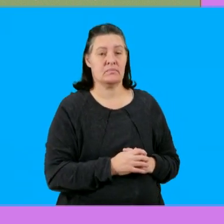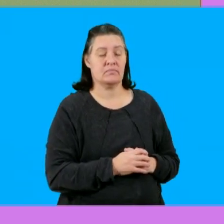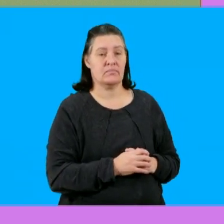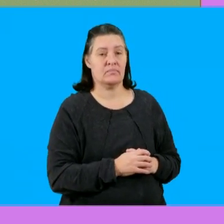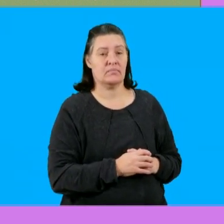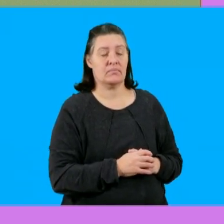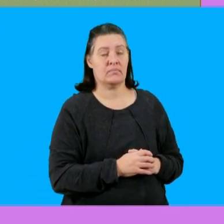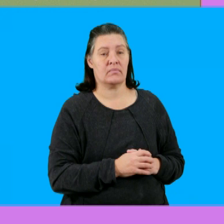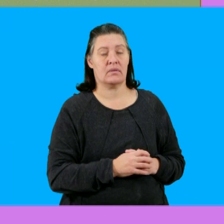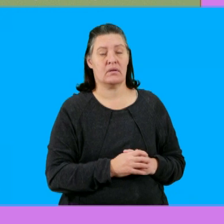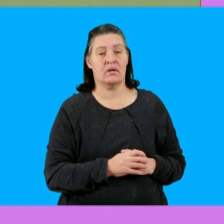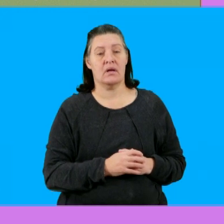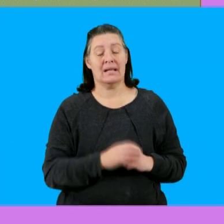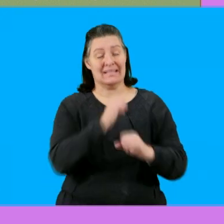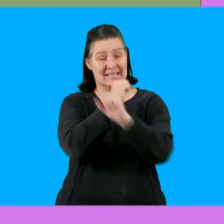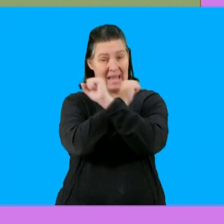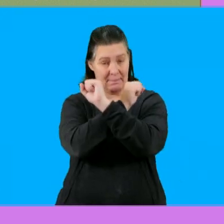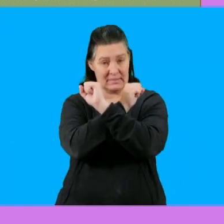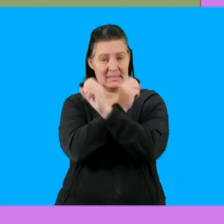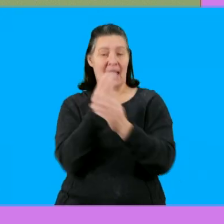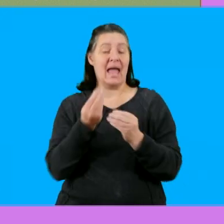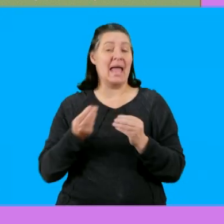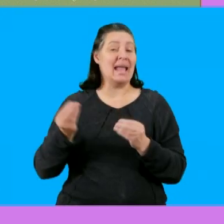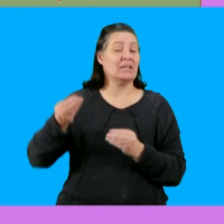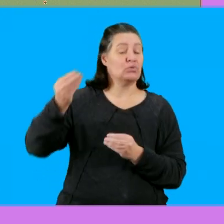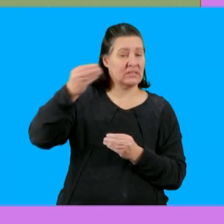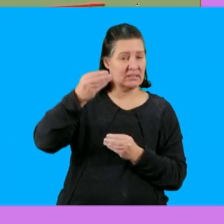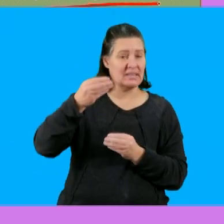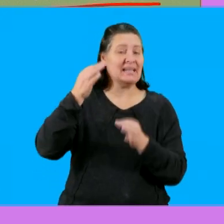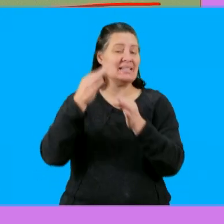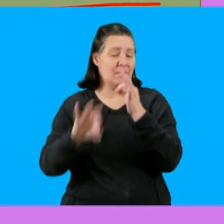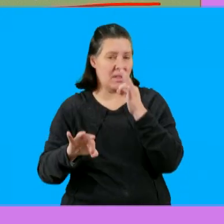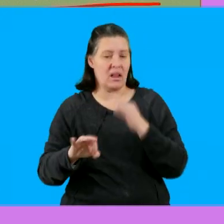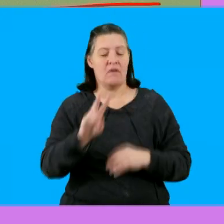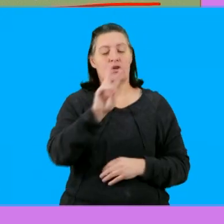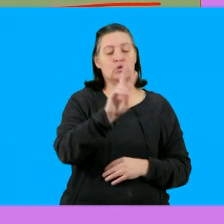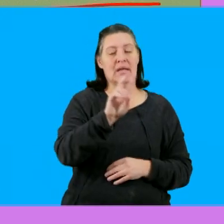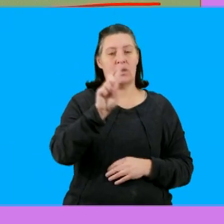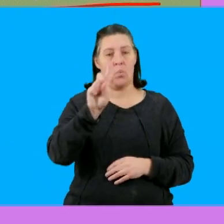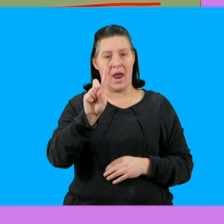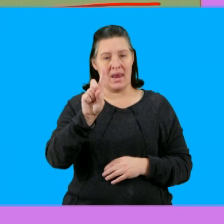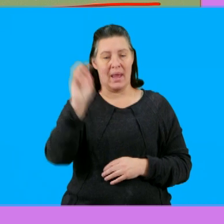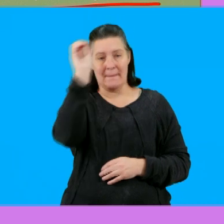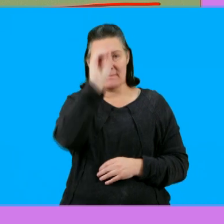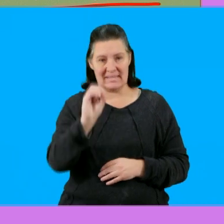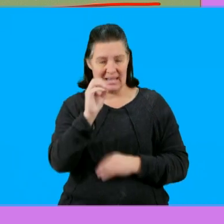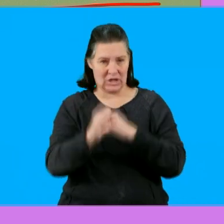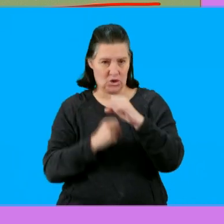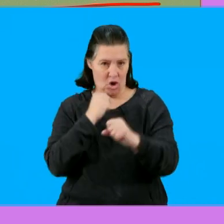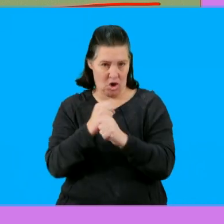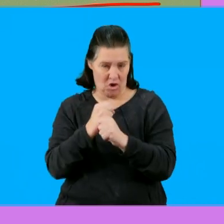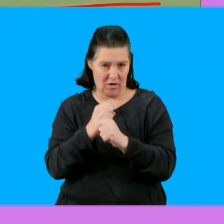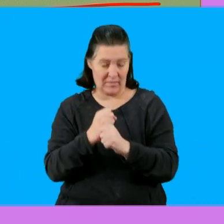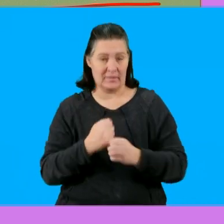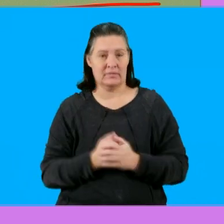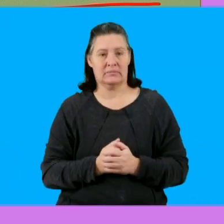6,159 Rand and 12 cents. I will multiply it by the interest rate here, simple interest rate of 21% per annum. So I'll say